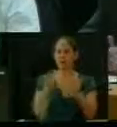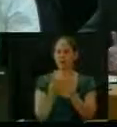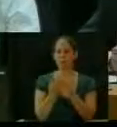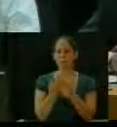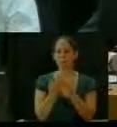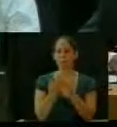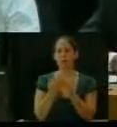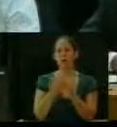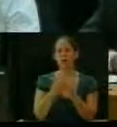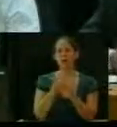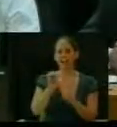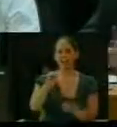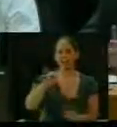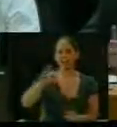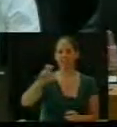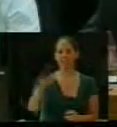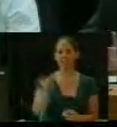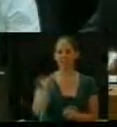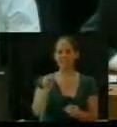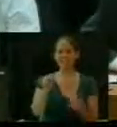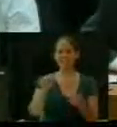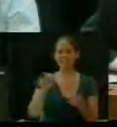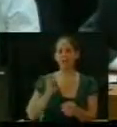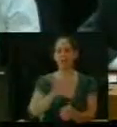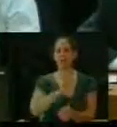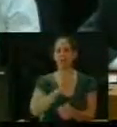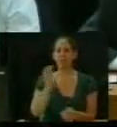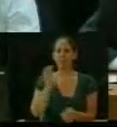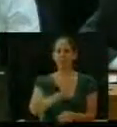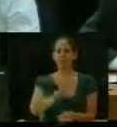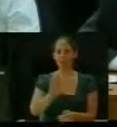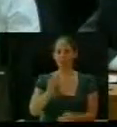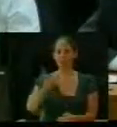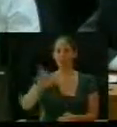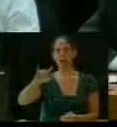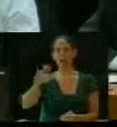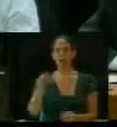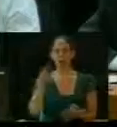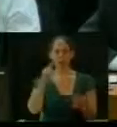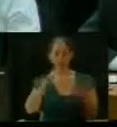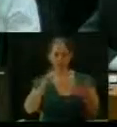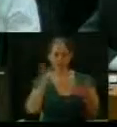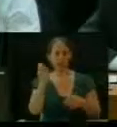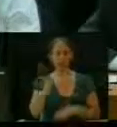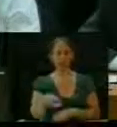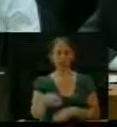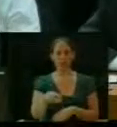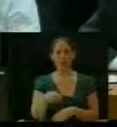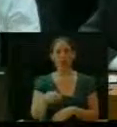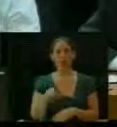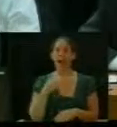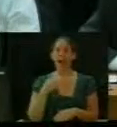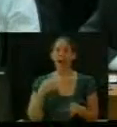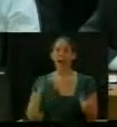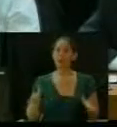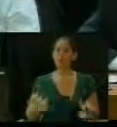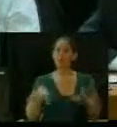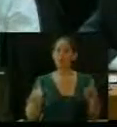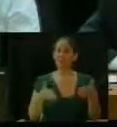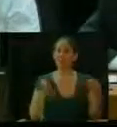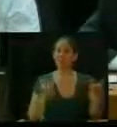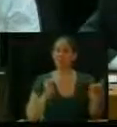at without them here to even respond or even specific types of allegations, sir, I would just